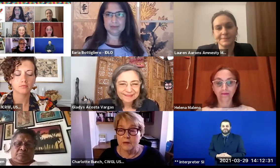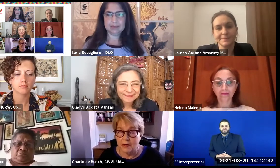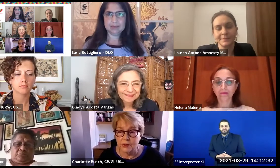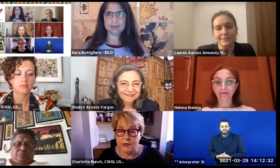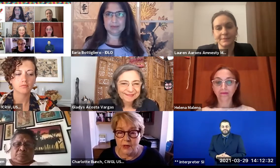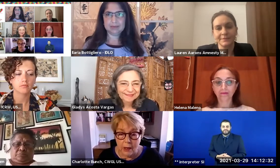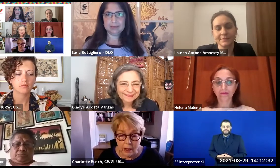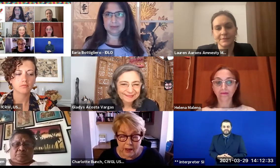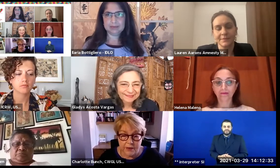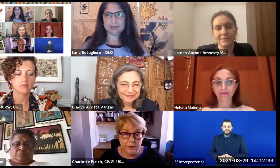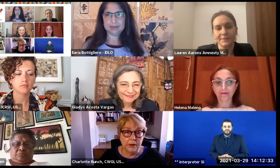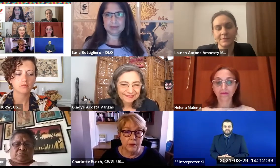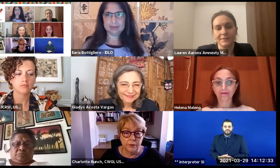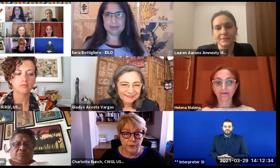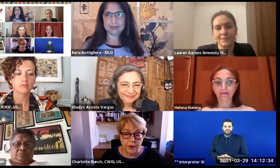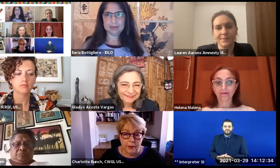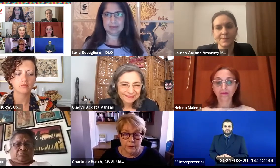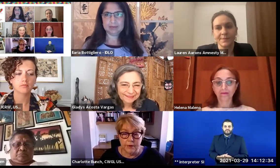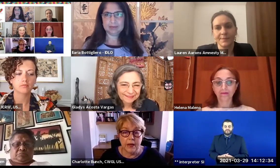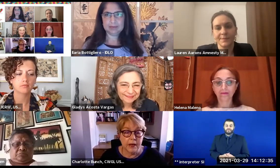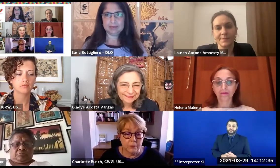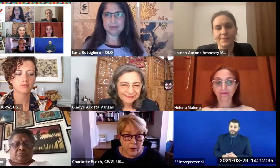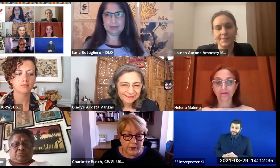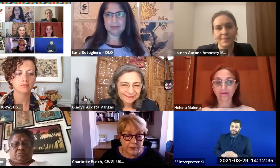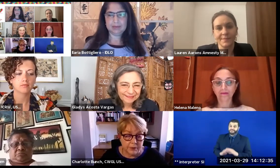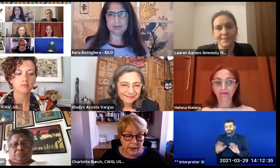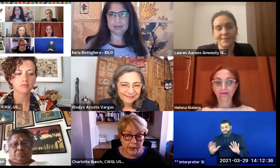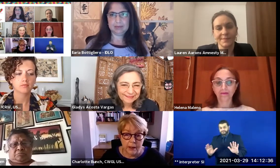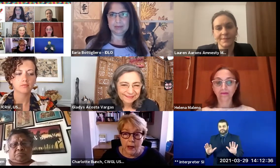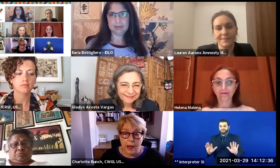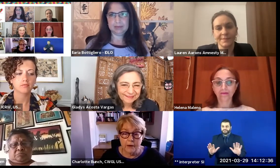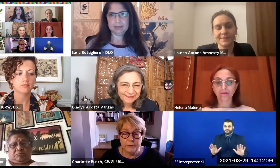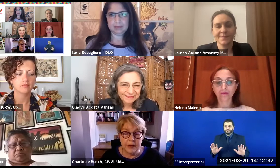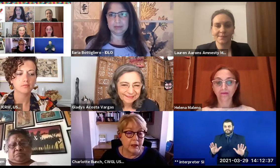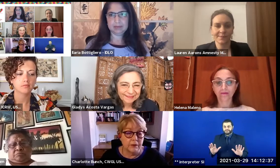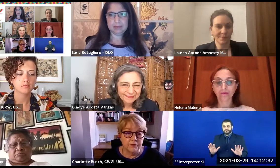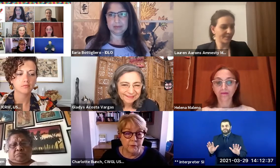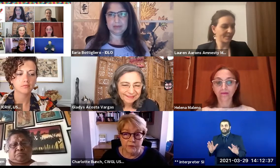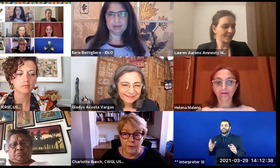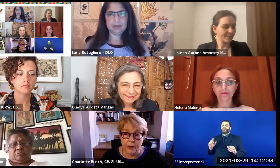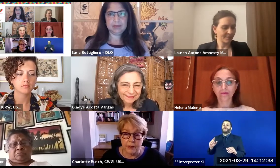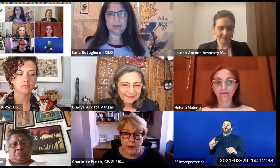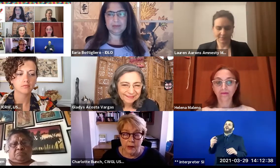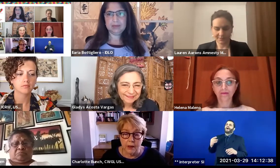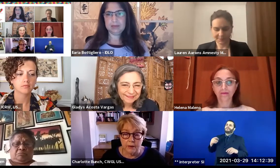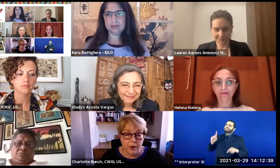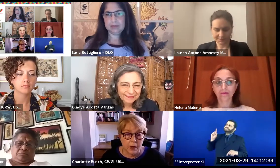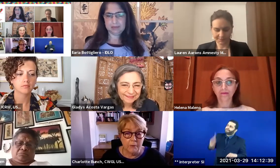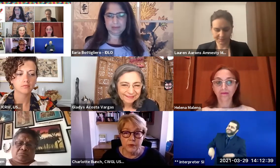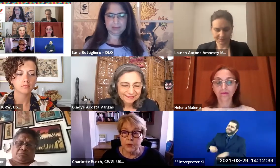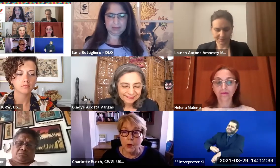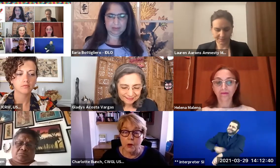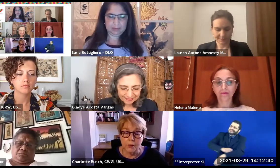like organizations. I think that youth today, women today, have been in the forefront